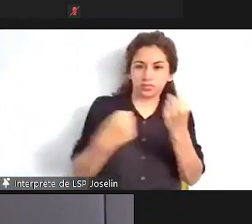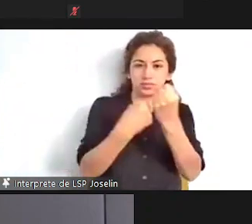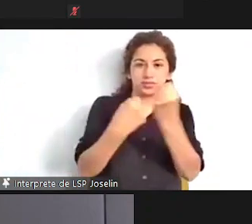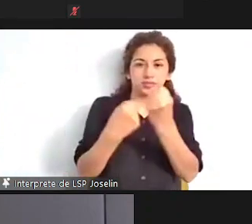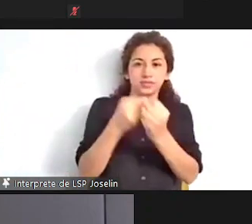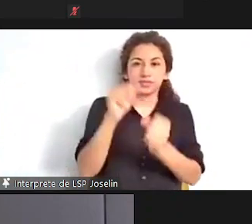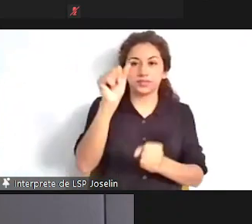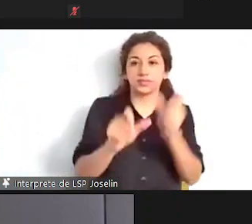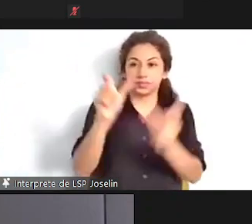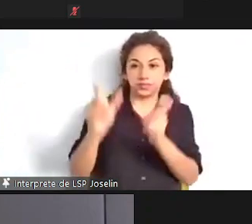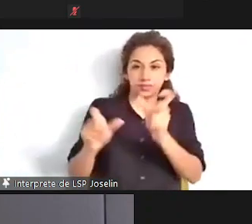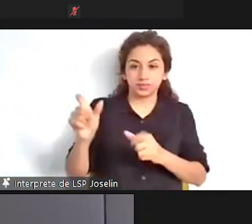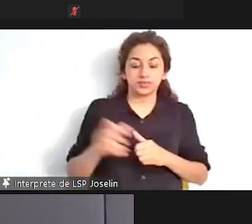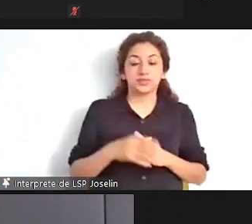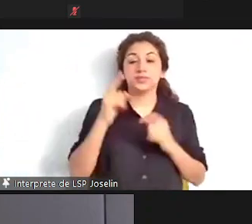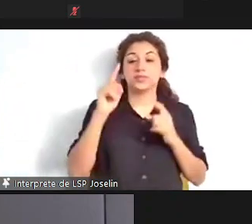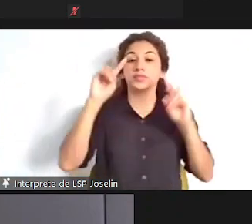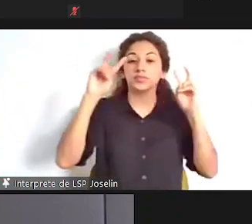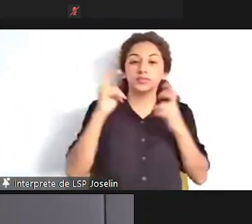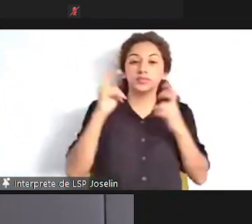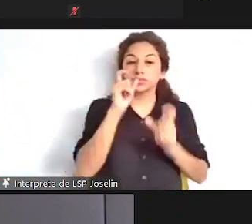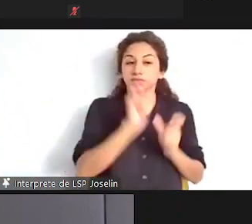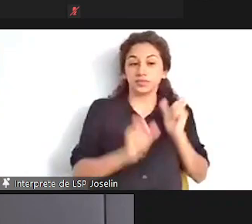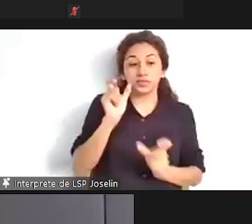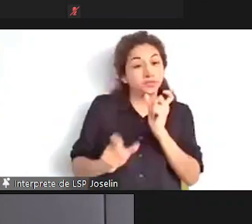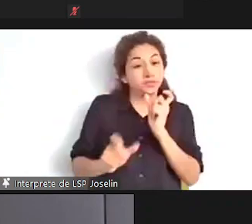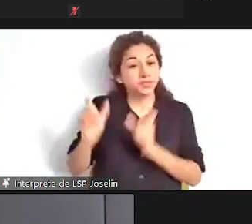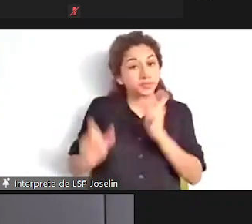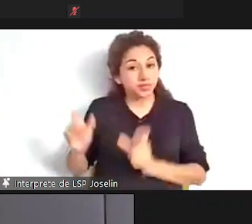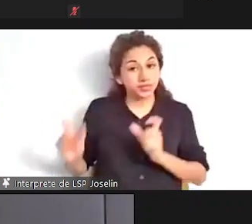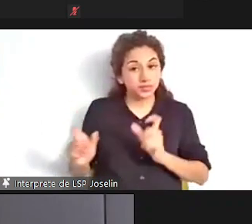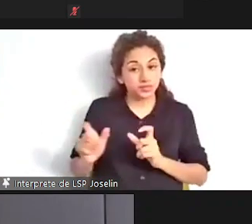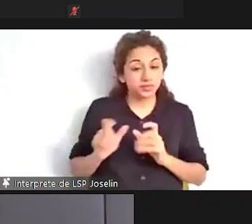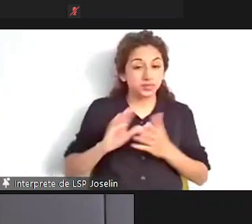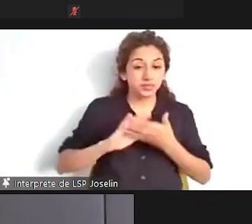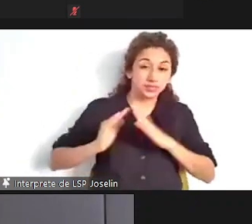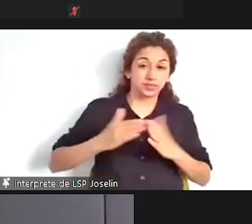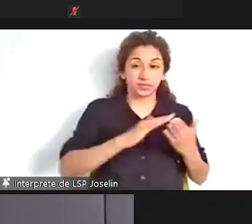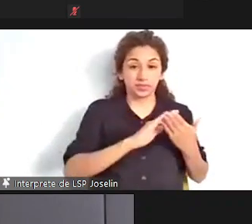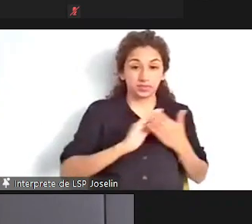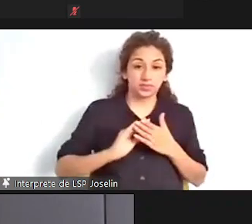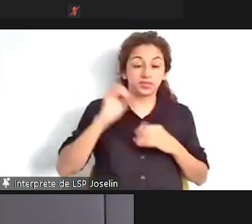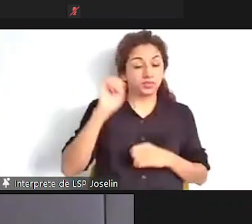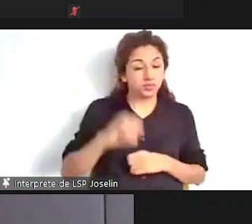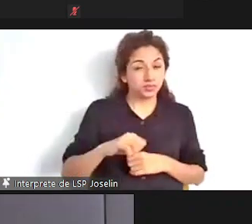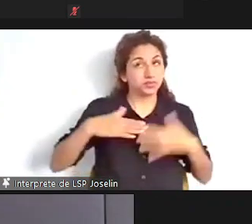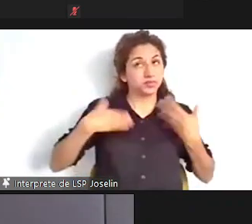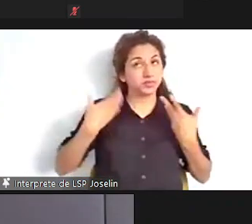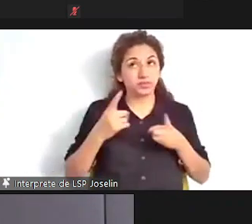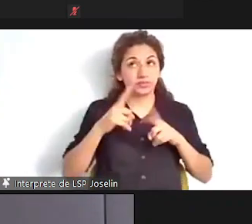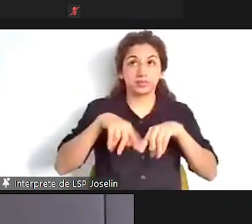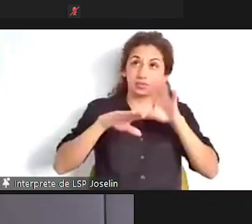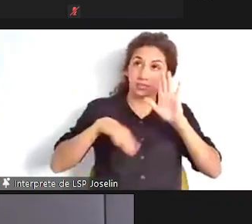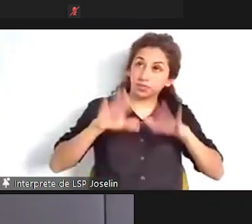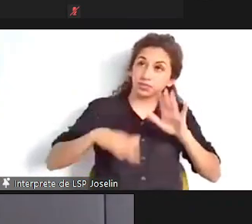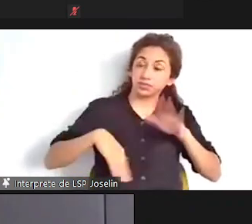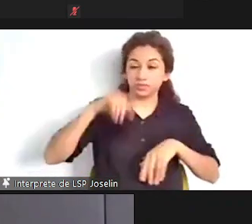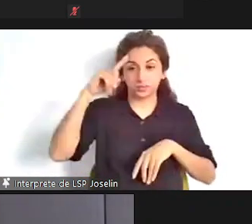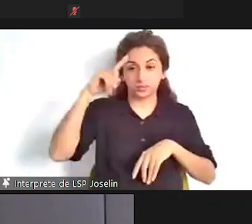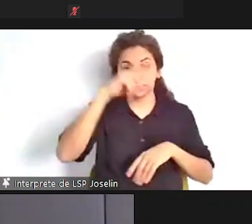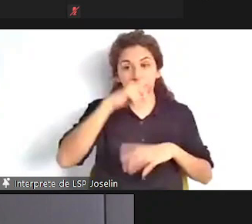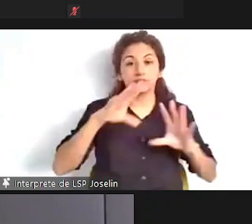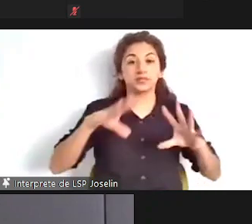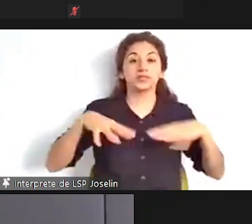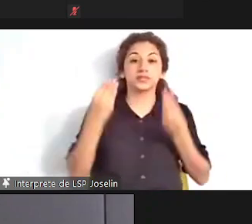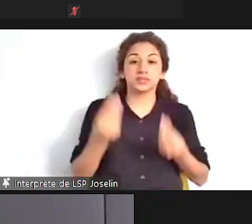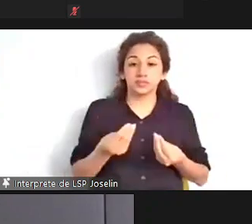stakeholders to develop this kind of initiatives and what is this civil society the relationship can be complex especially